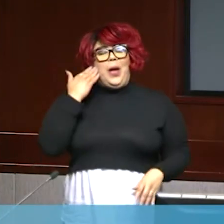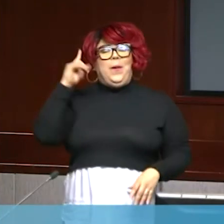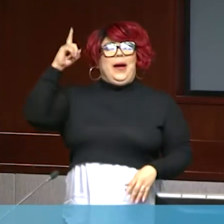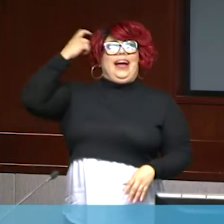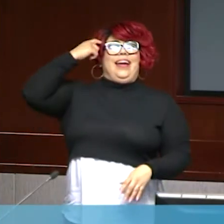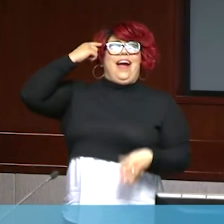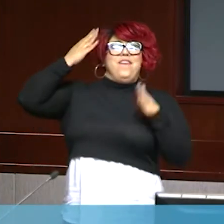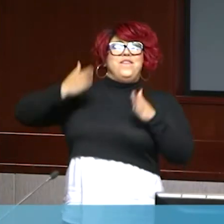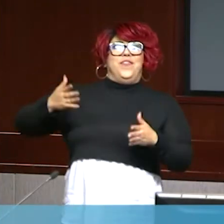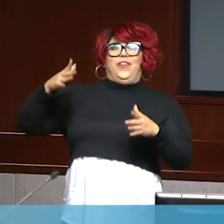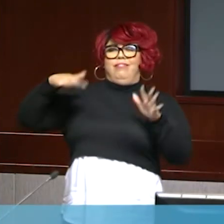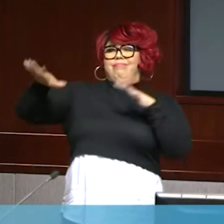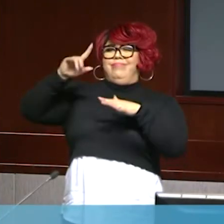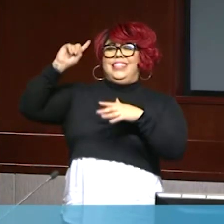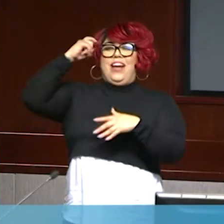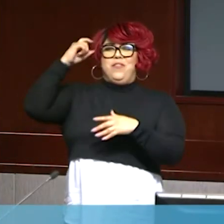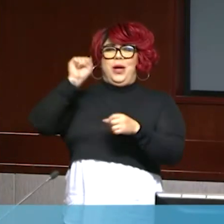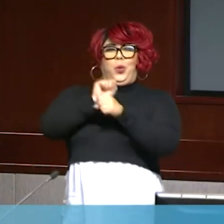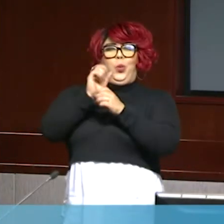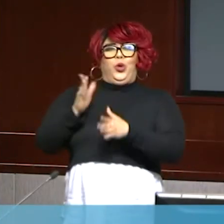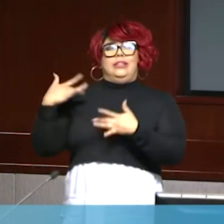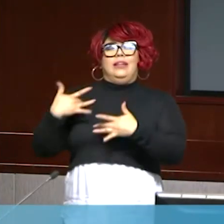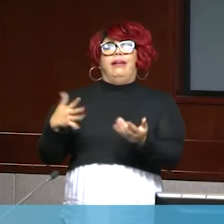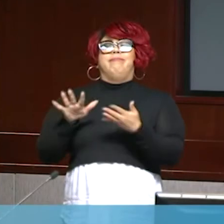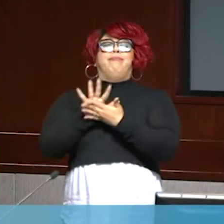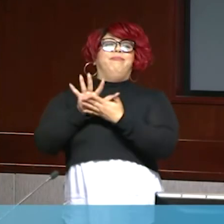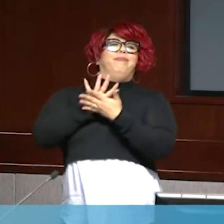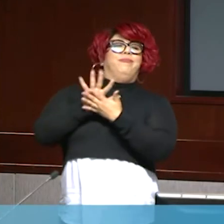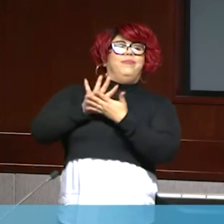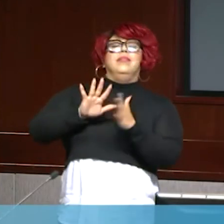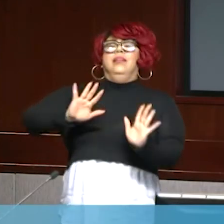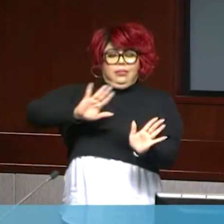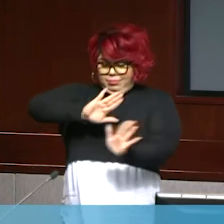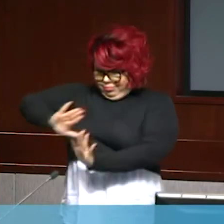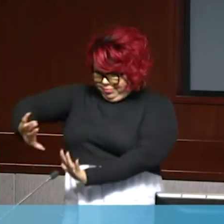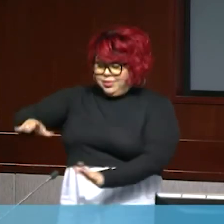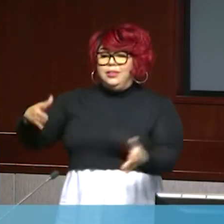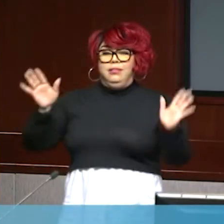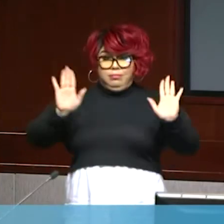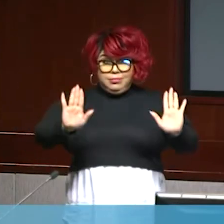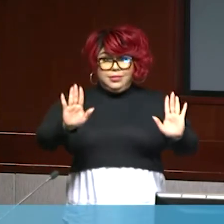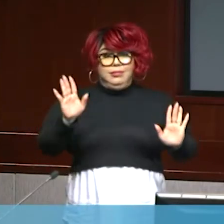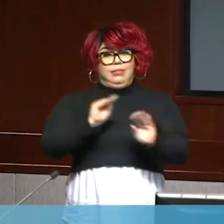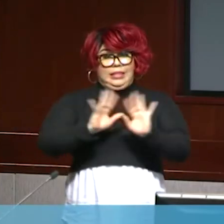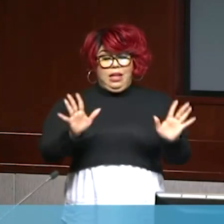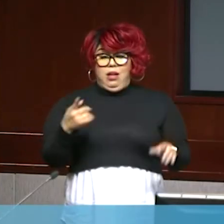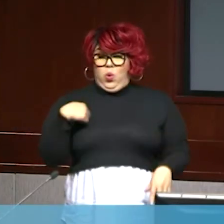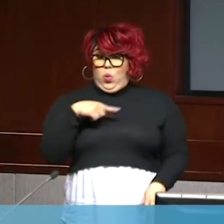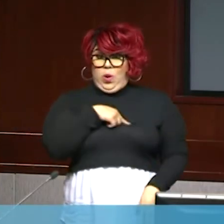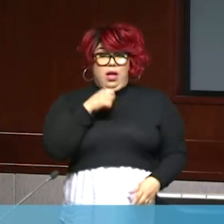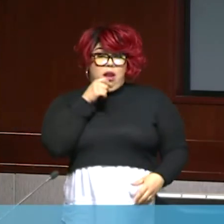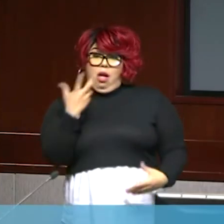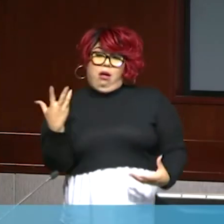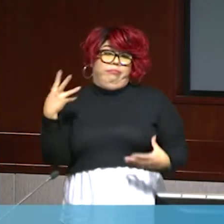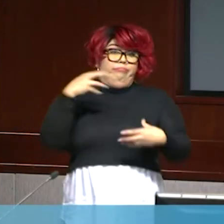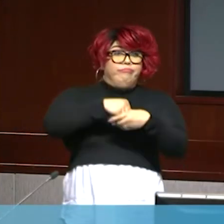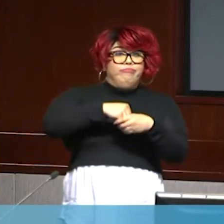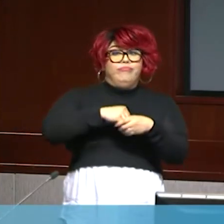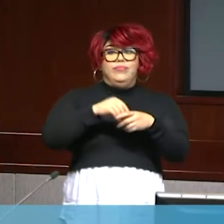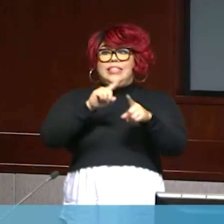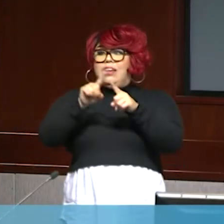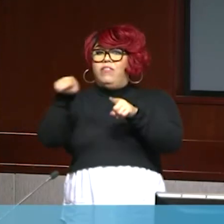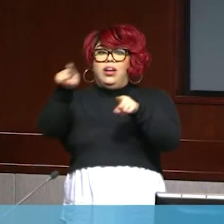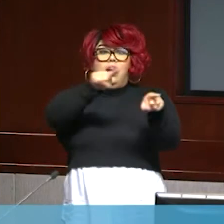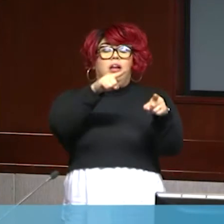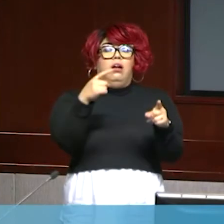official to be clear, but we are not going out and arresting people. We are not going out and writing tickets. We are